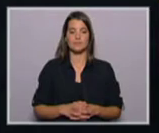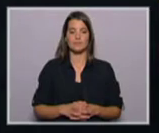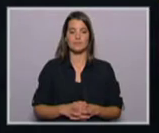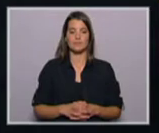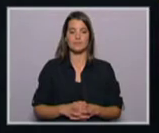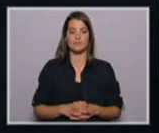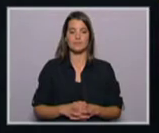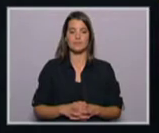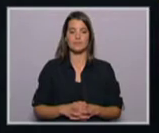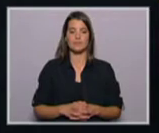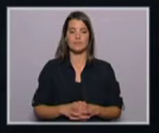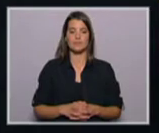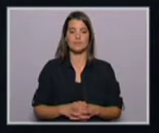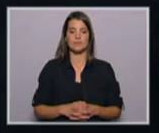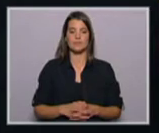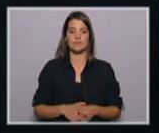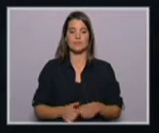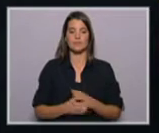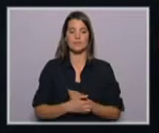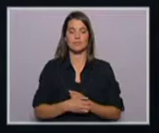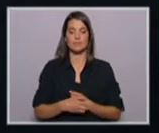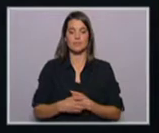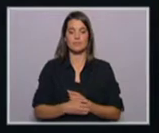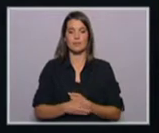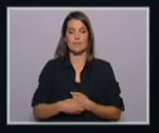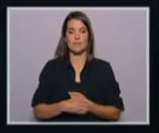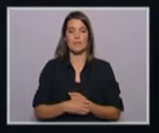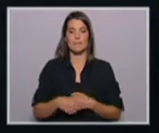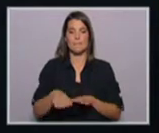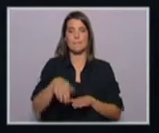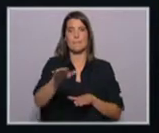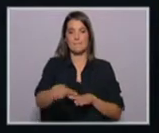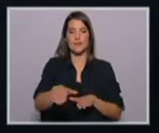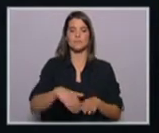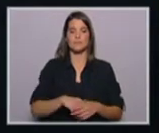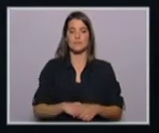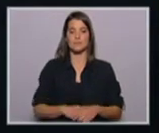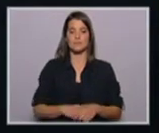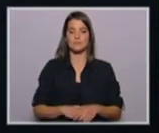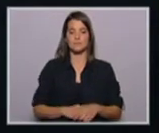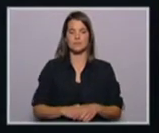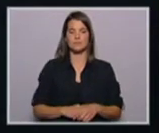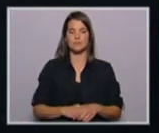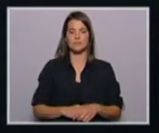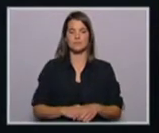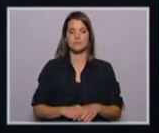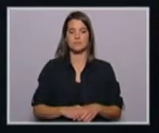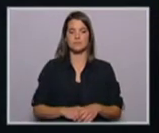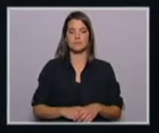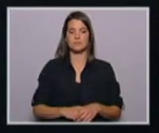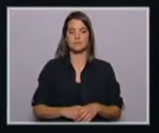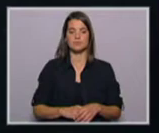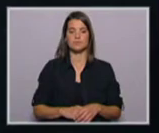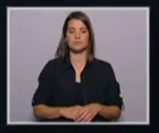There, you got it? That's a good step. Yep. About a 3-footer. 3 foot per step with